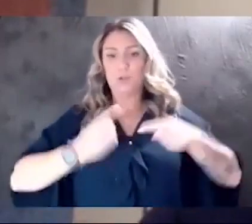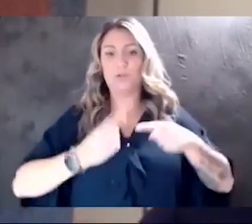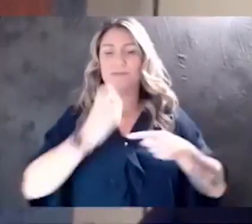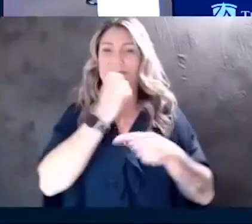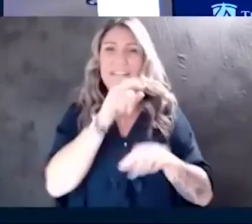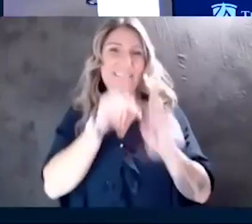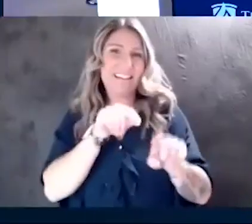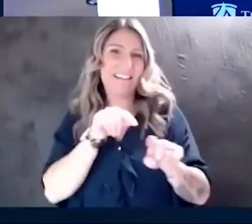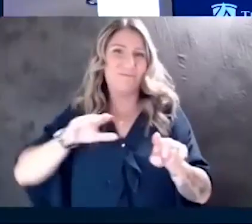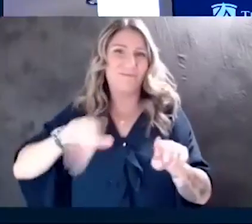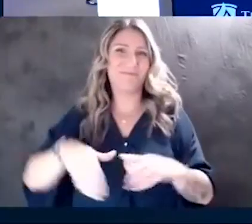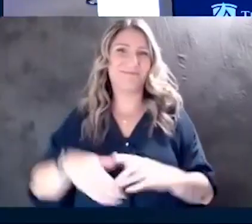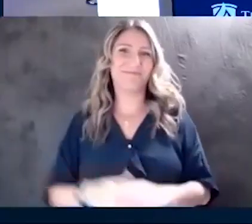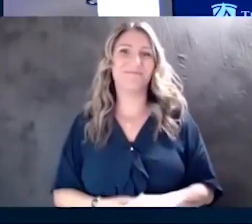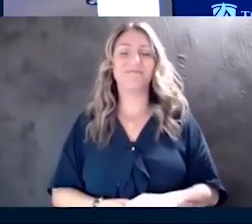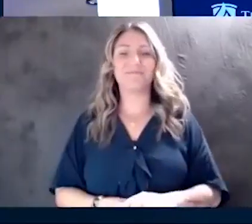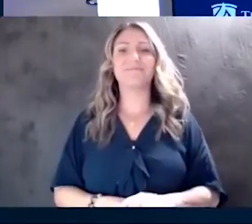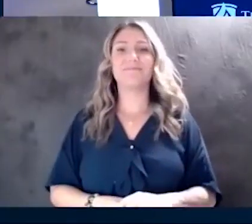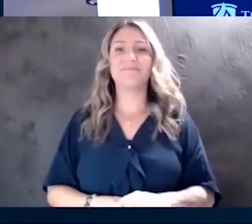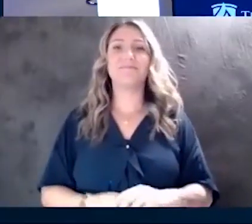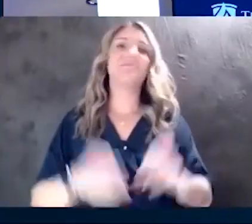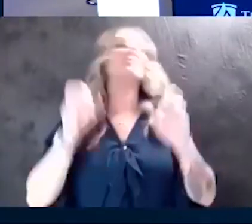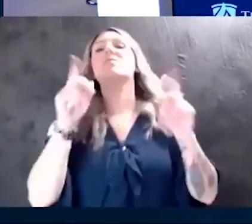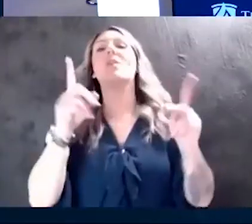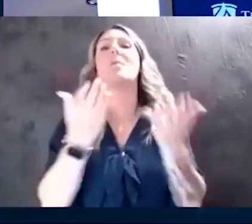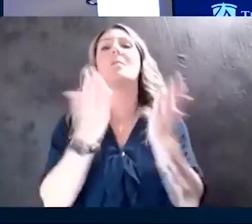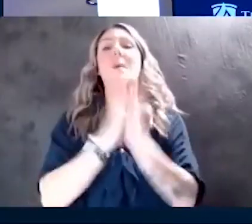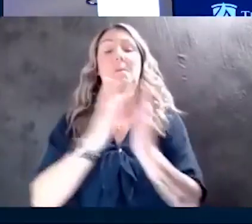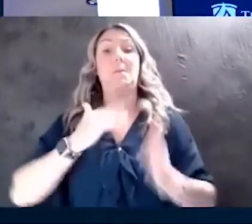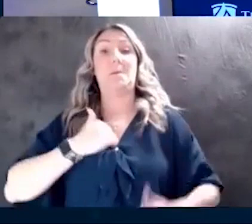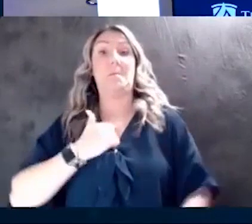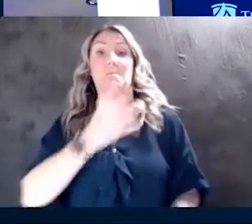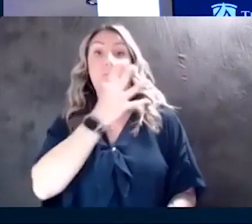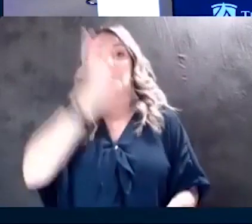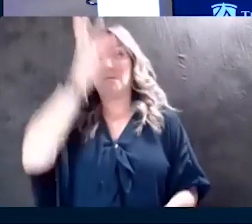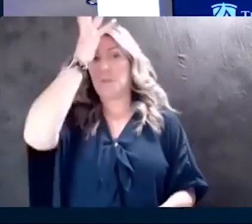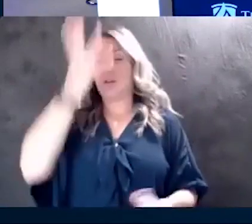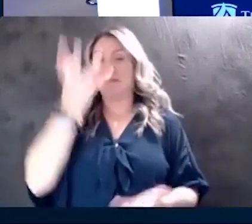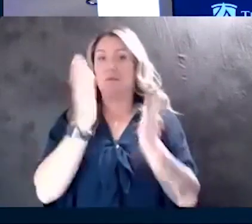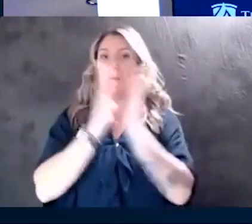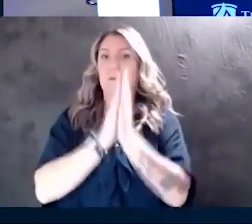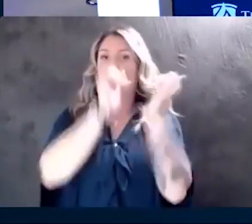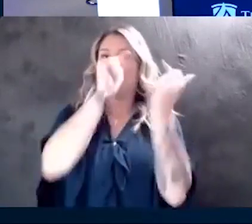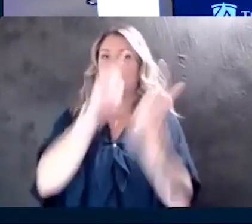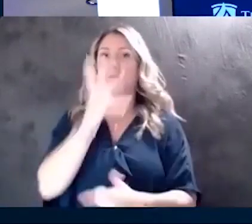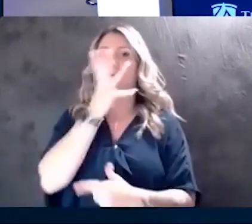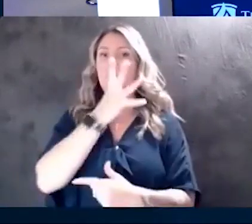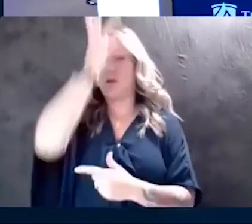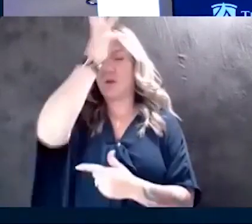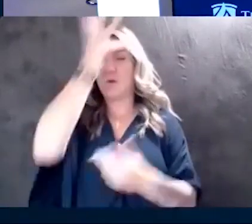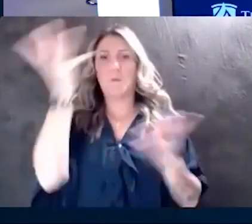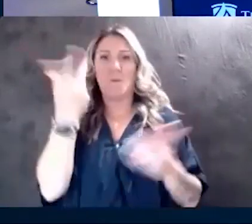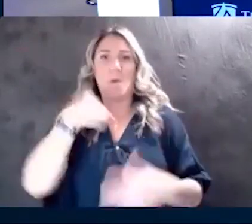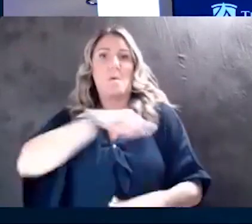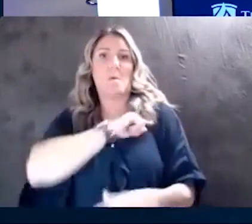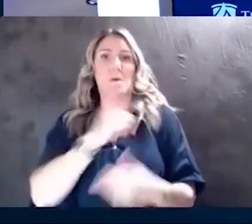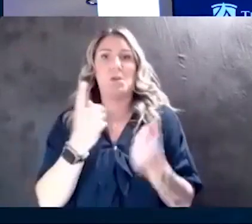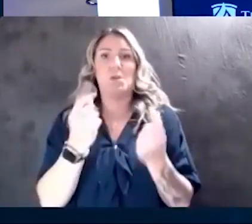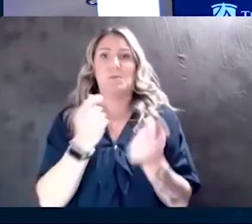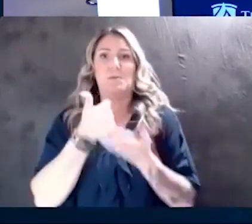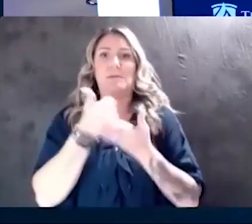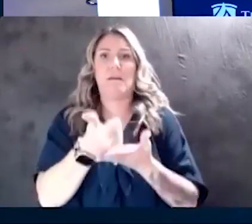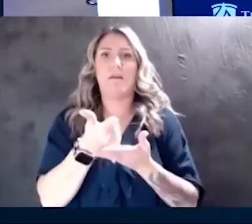you. Okay, let me ask you this. So I'm a parent, and I'm going to ask on behalf of all parents out there, what can we do to help